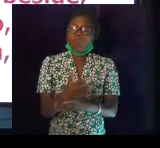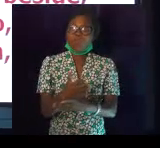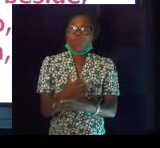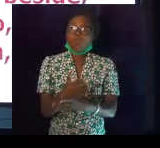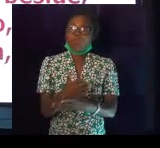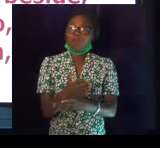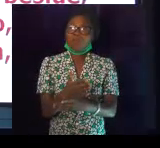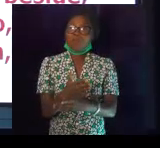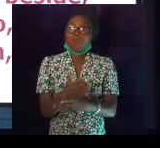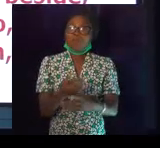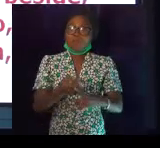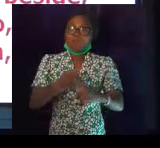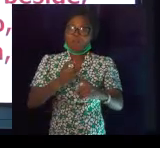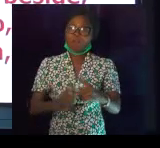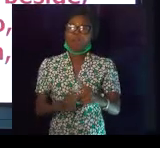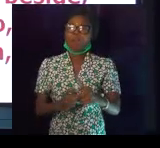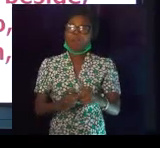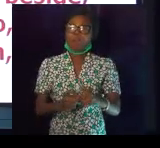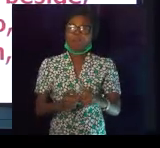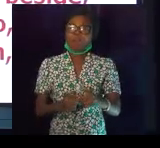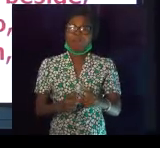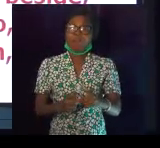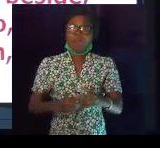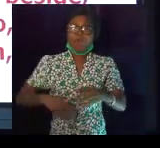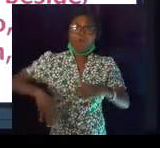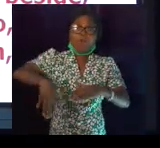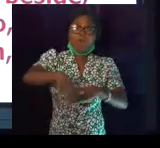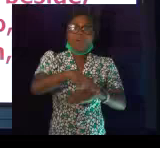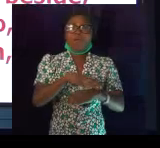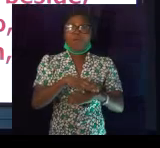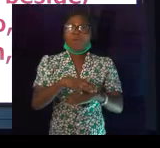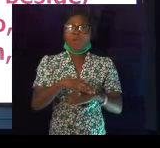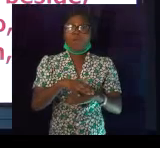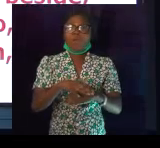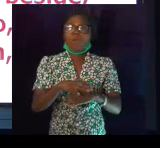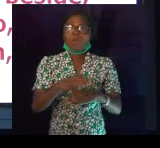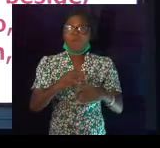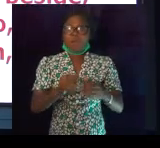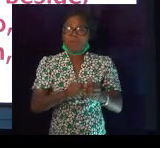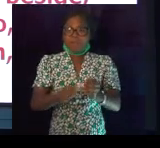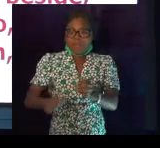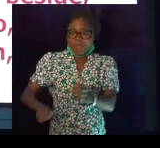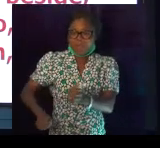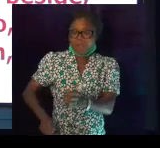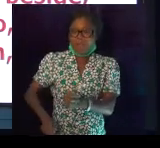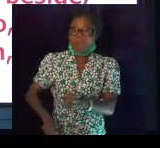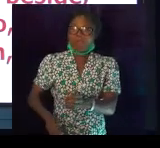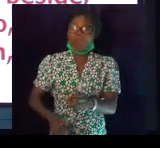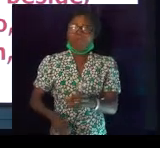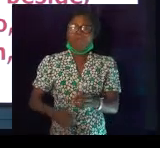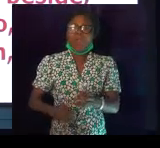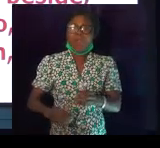between, from, over, behind,